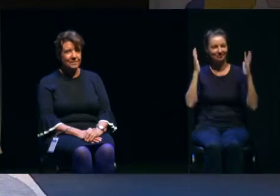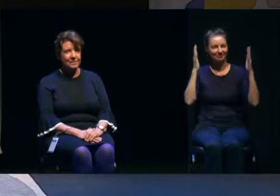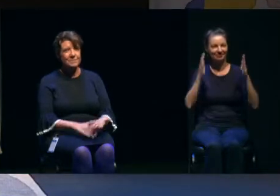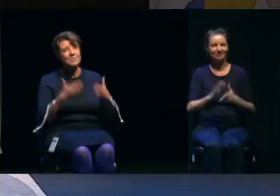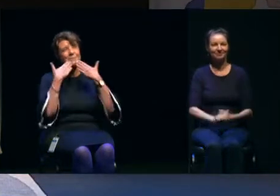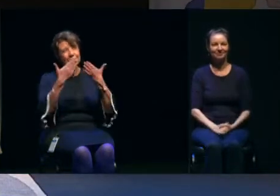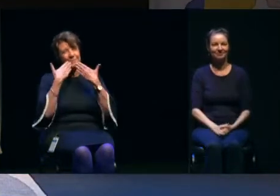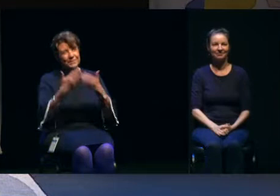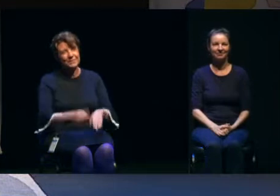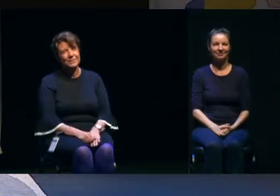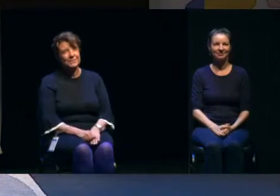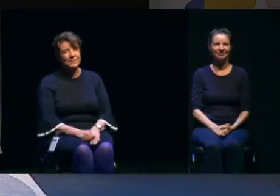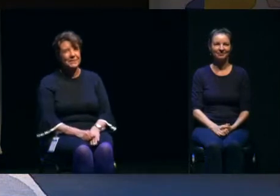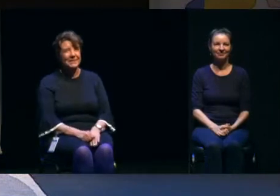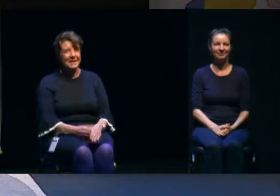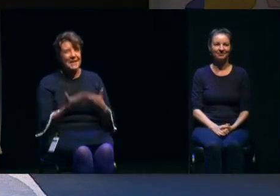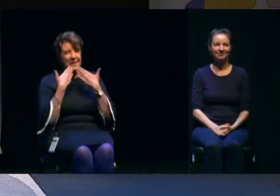Thank you. Thank you.